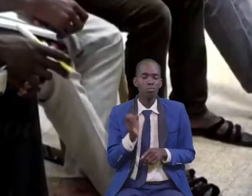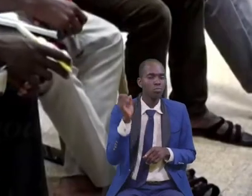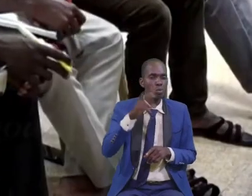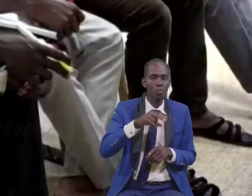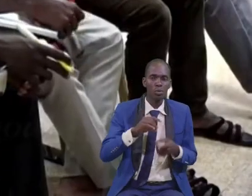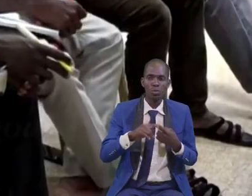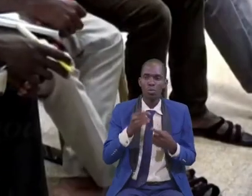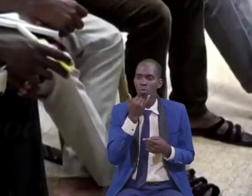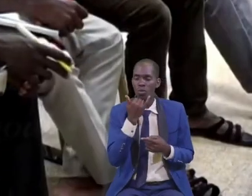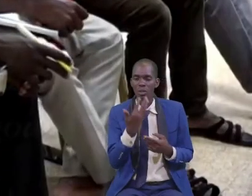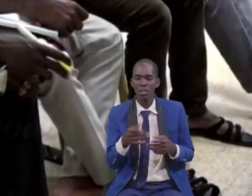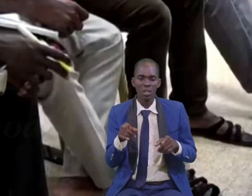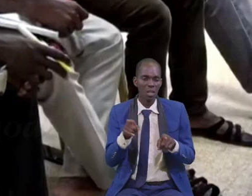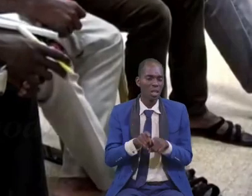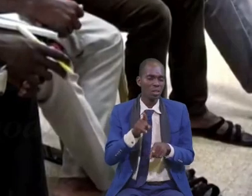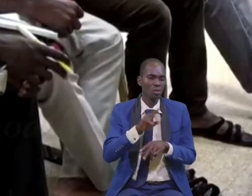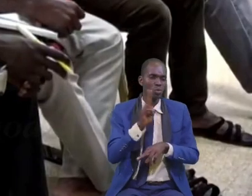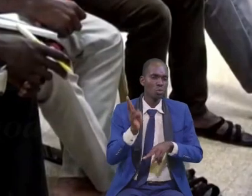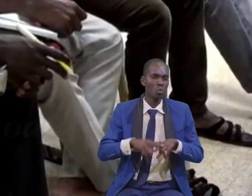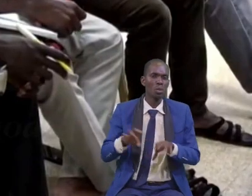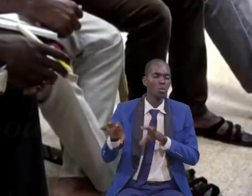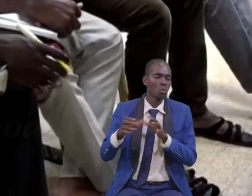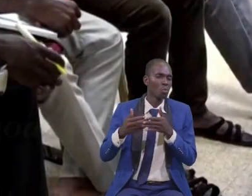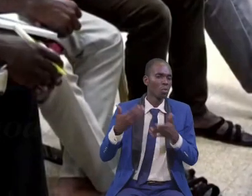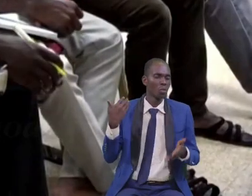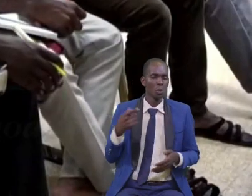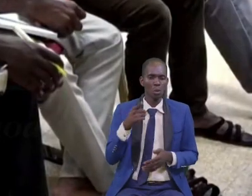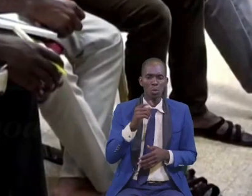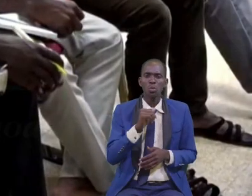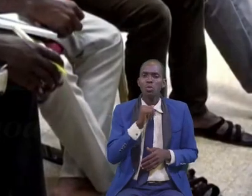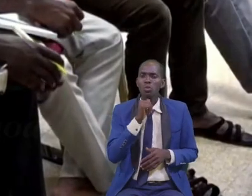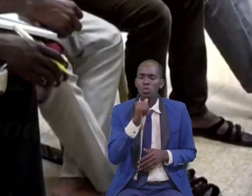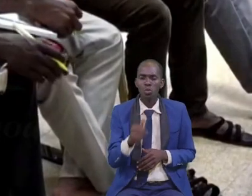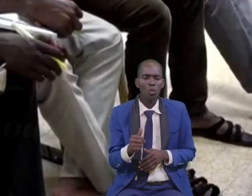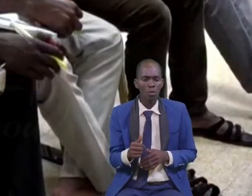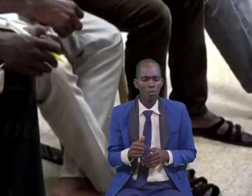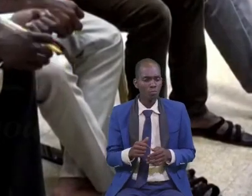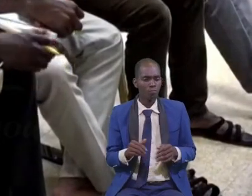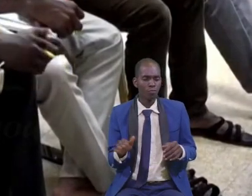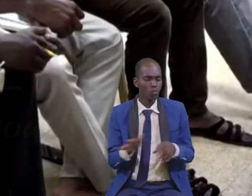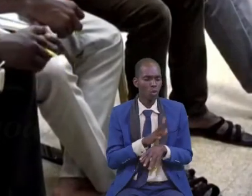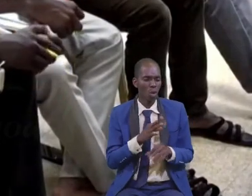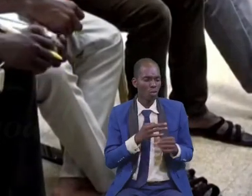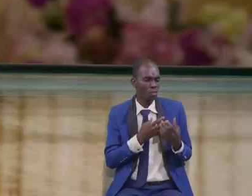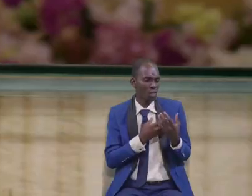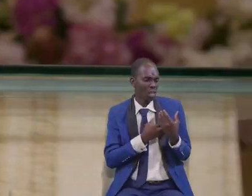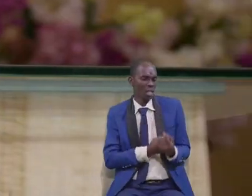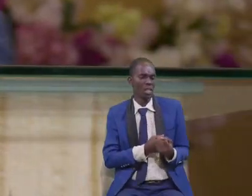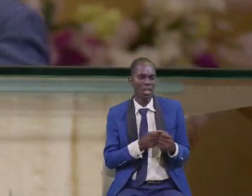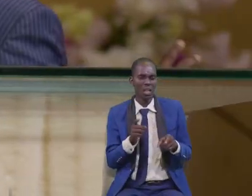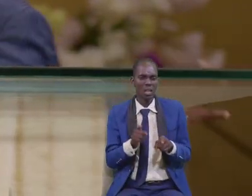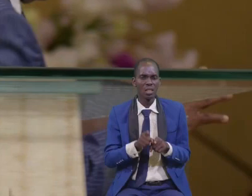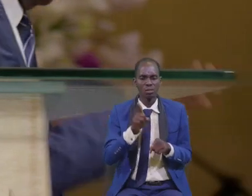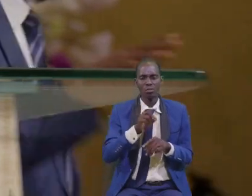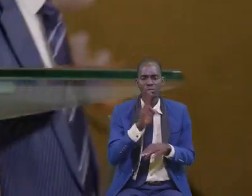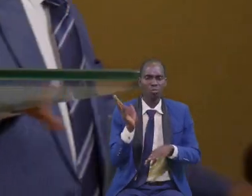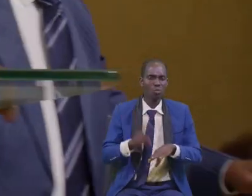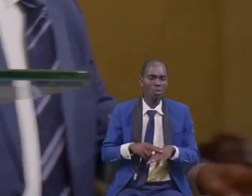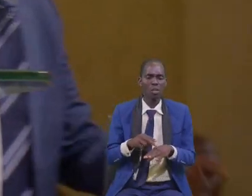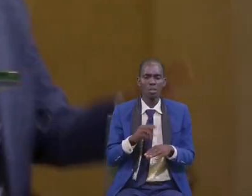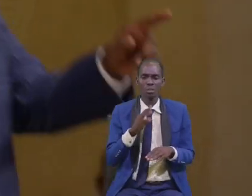as self-confident as he used to be. Looks like the trial,